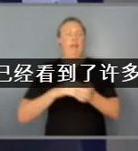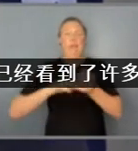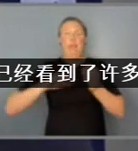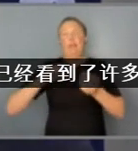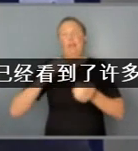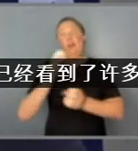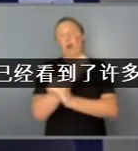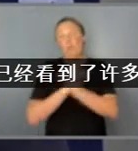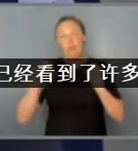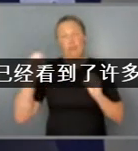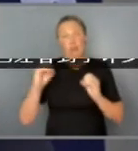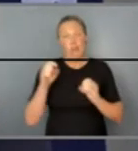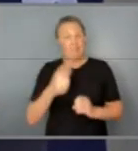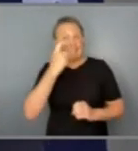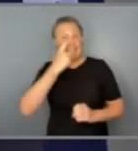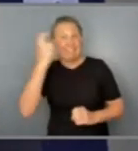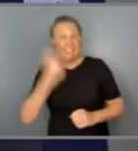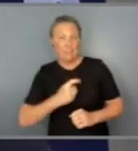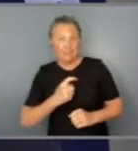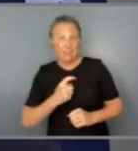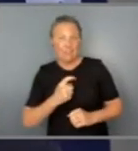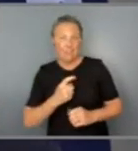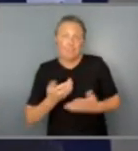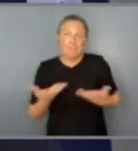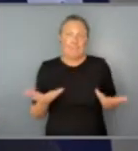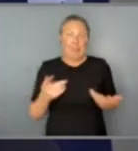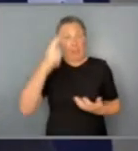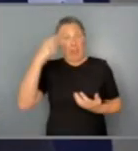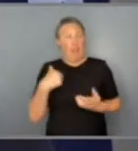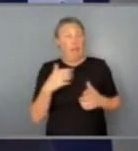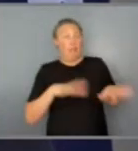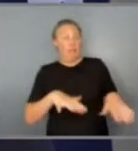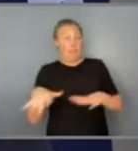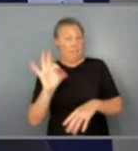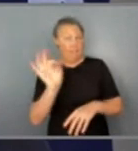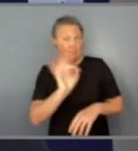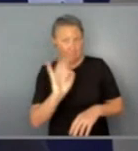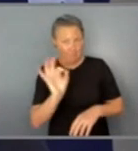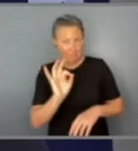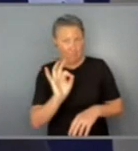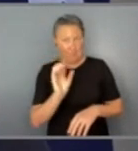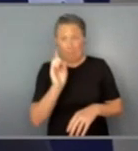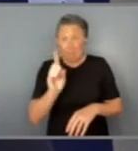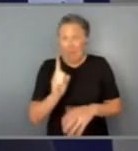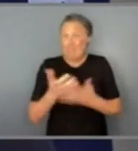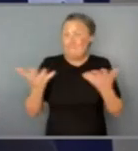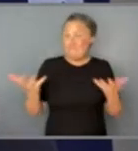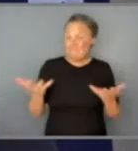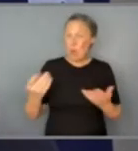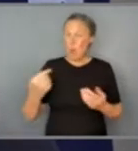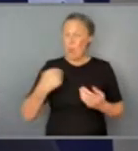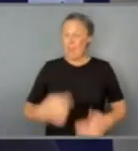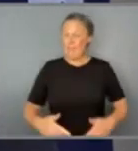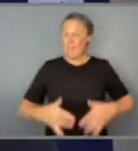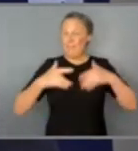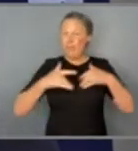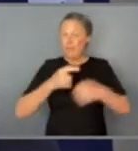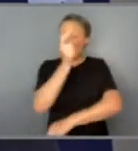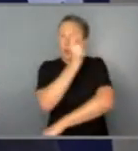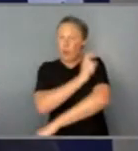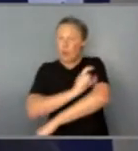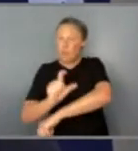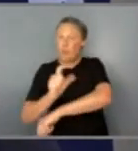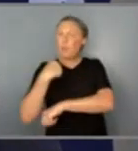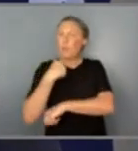Omicron very seriously, as you would expect us to. But at the same time, we are confident that we'll be able to continue